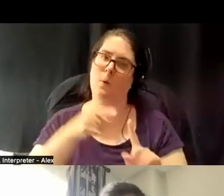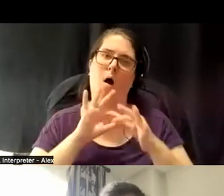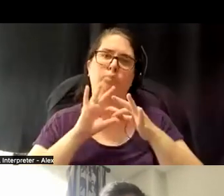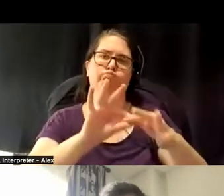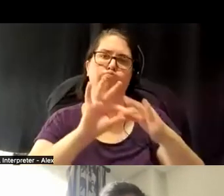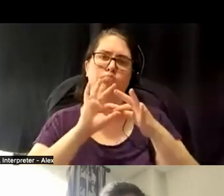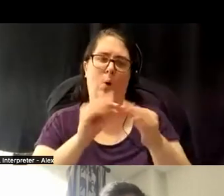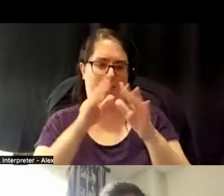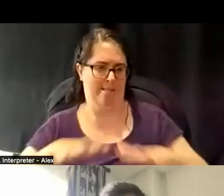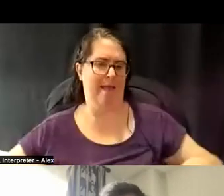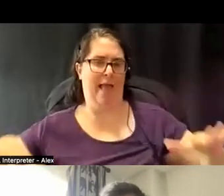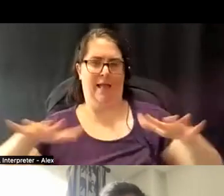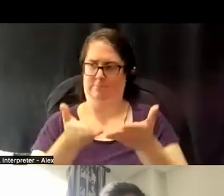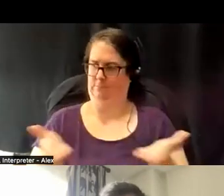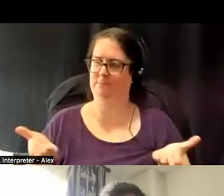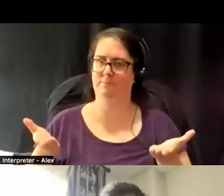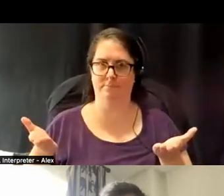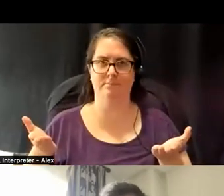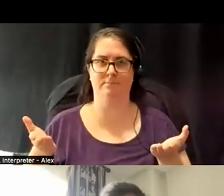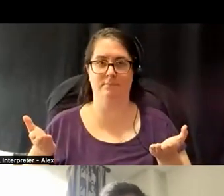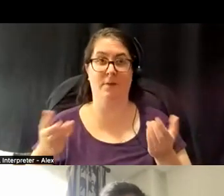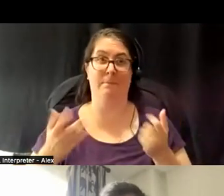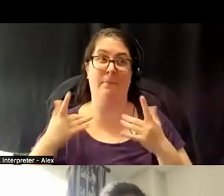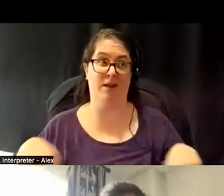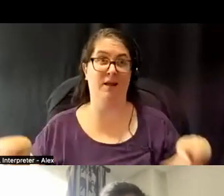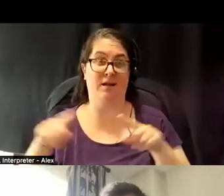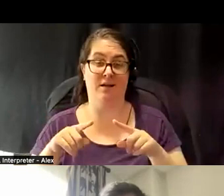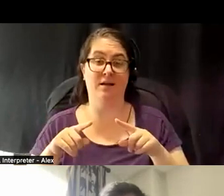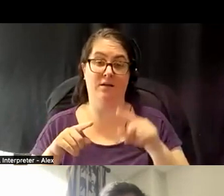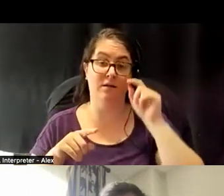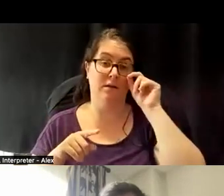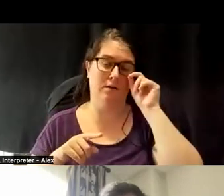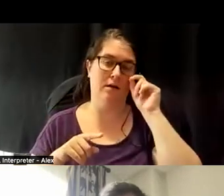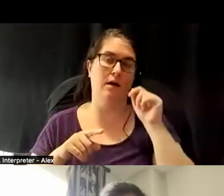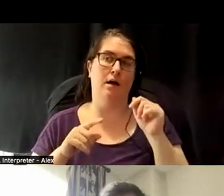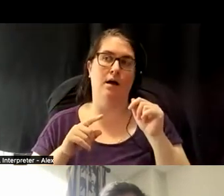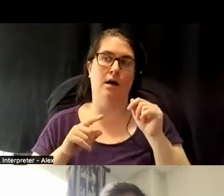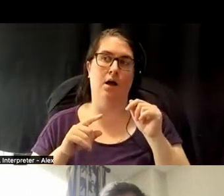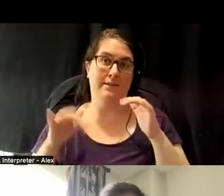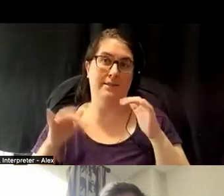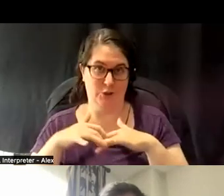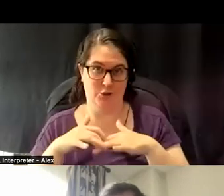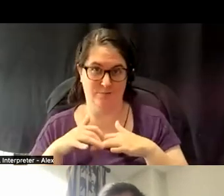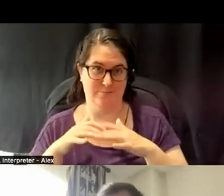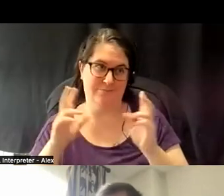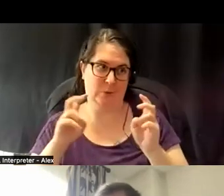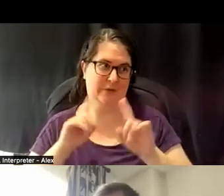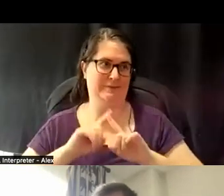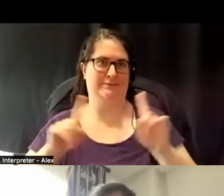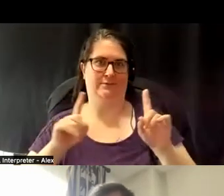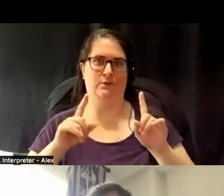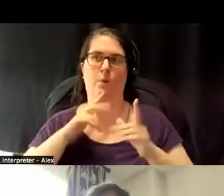the land that we inhabit, because a lot of us are Indigenous to places back home. And now it's our turn to respect the same